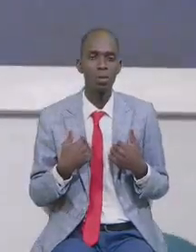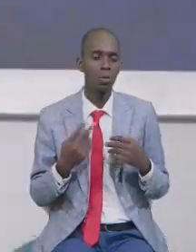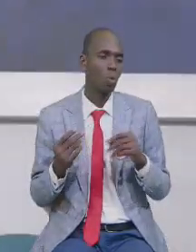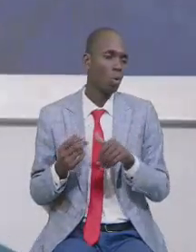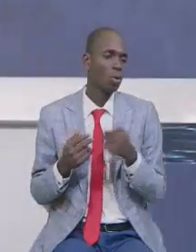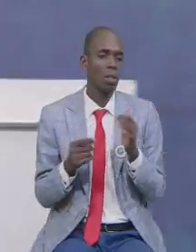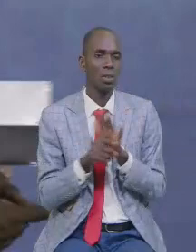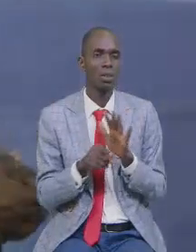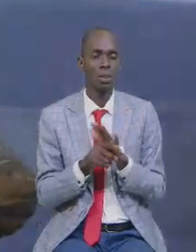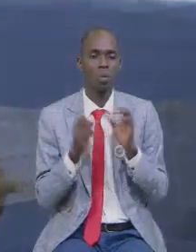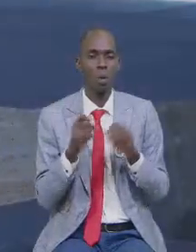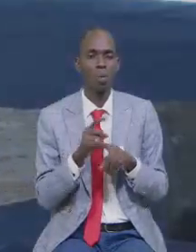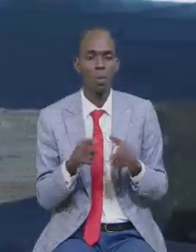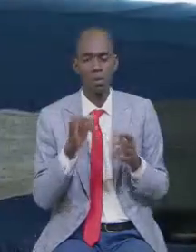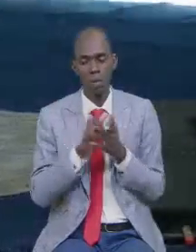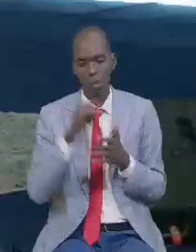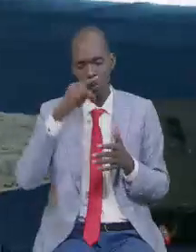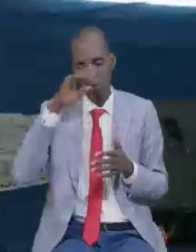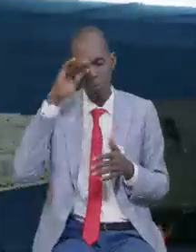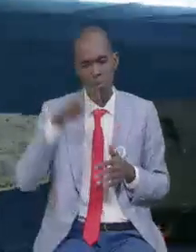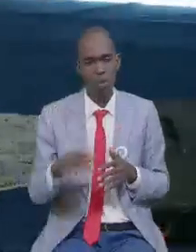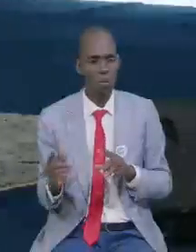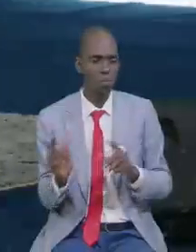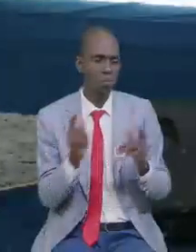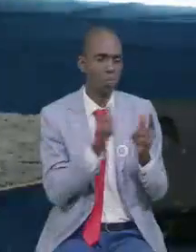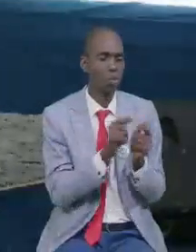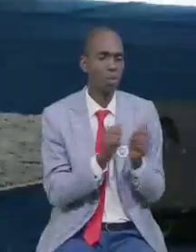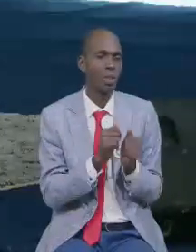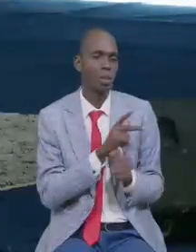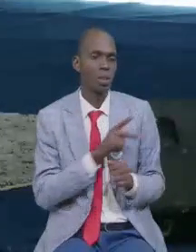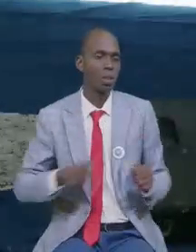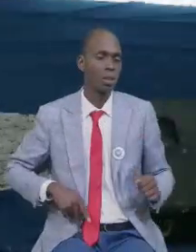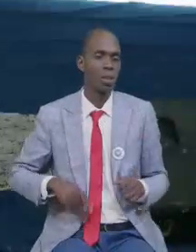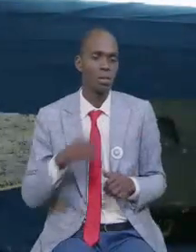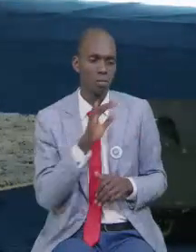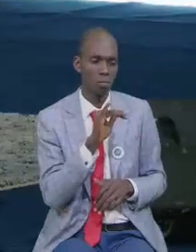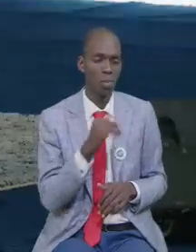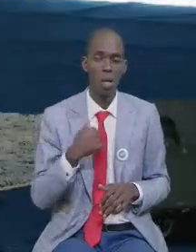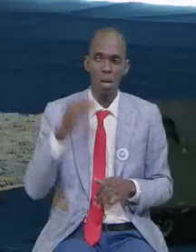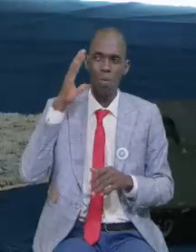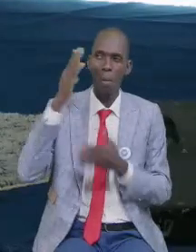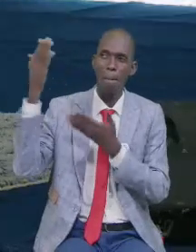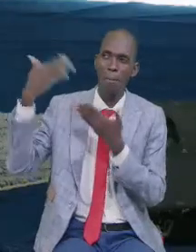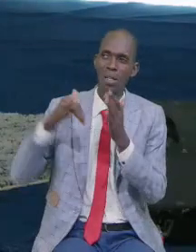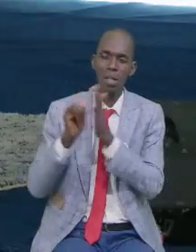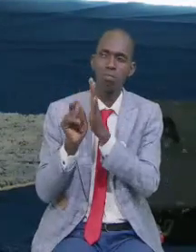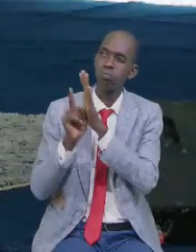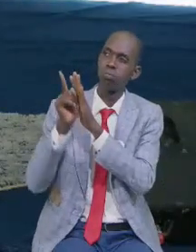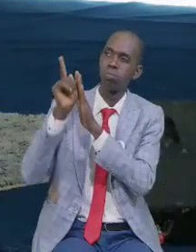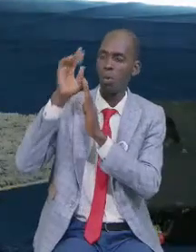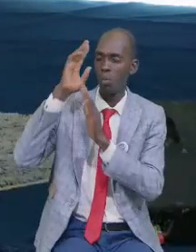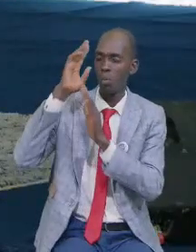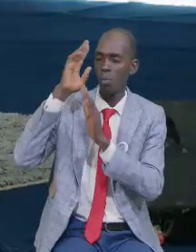came and he said, I'm going to get him down. Oh, the king